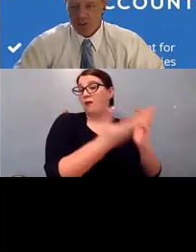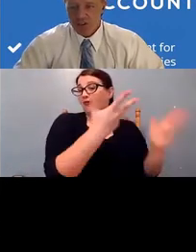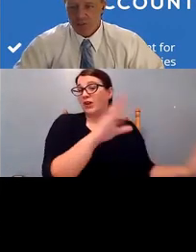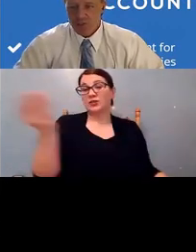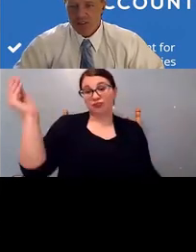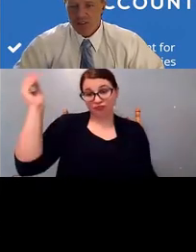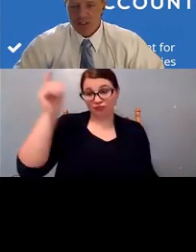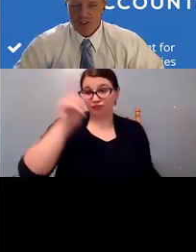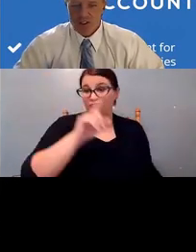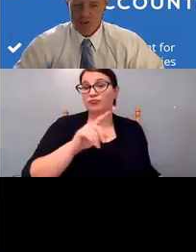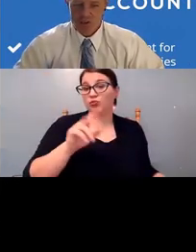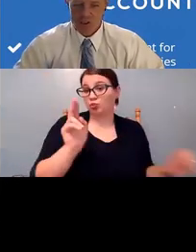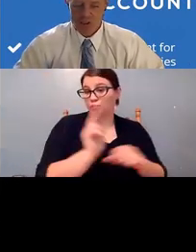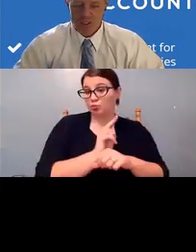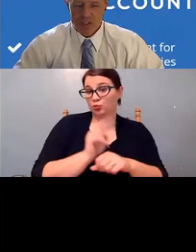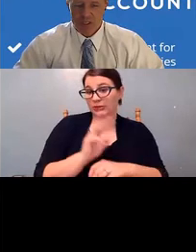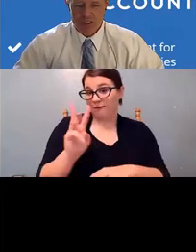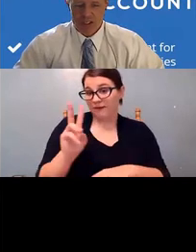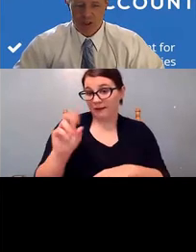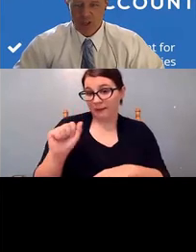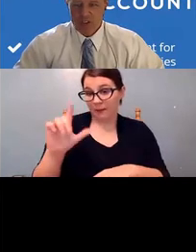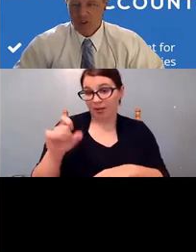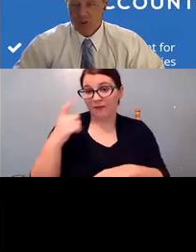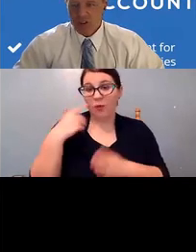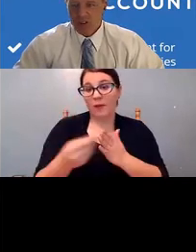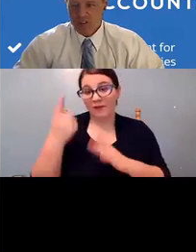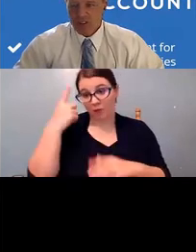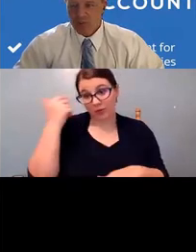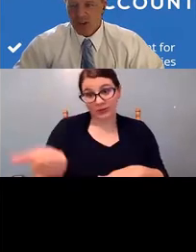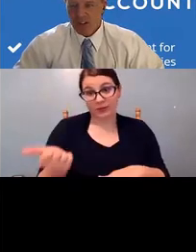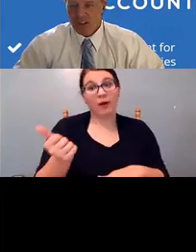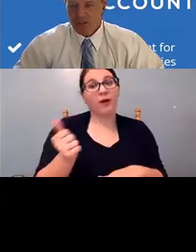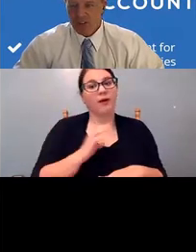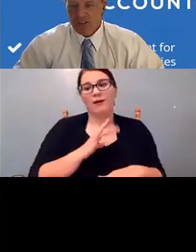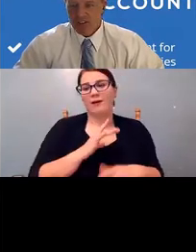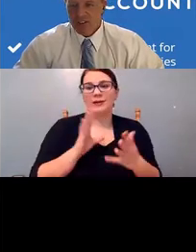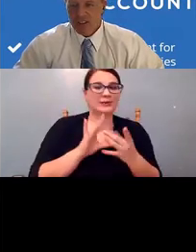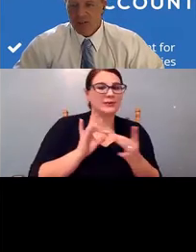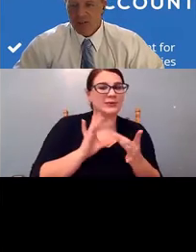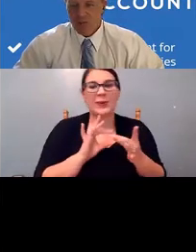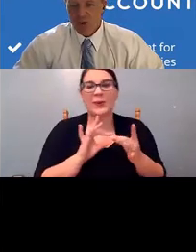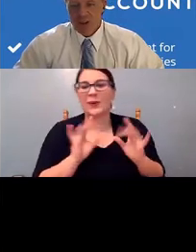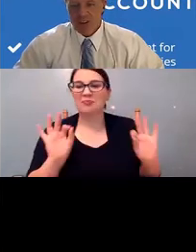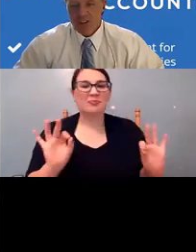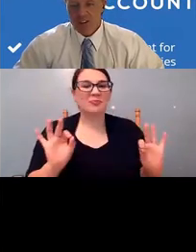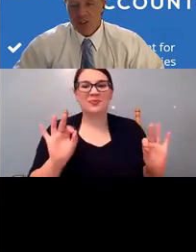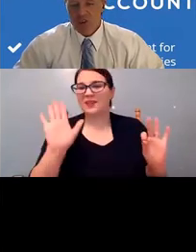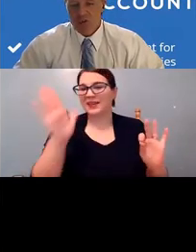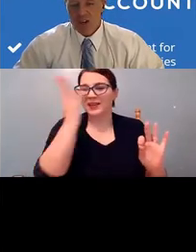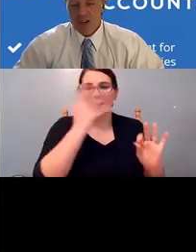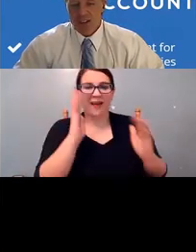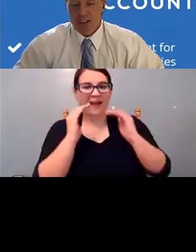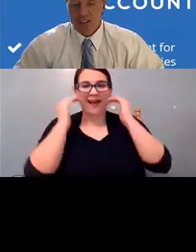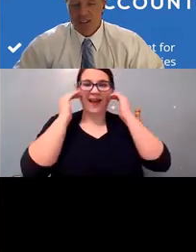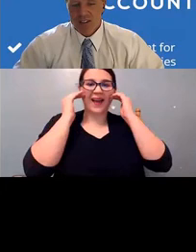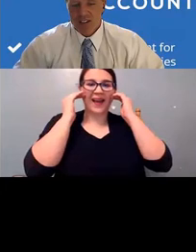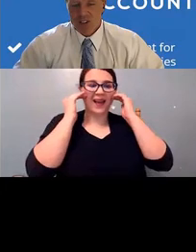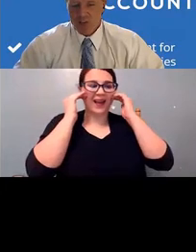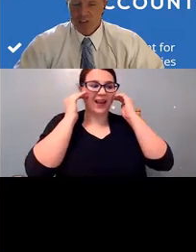to purchase some things on his own. So great story. You can see the smile on his face. One of the things that we do